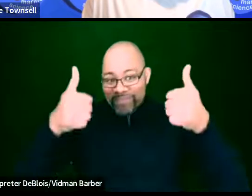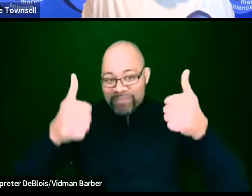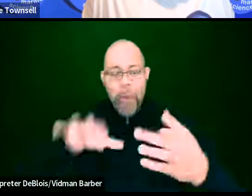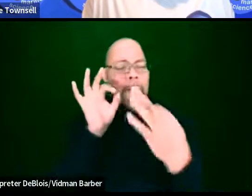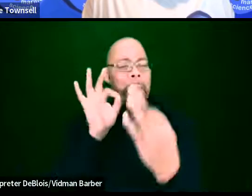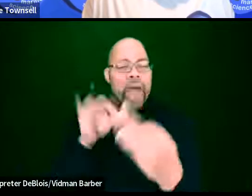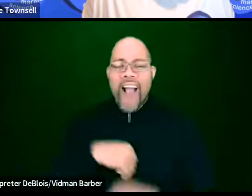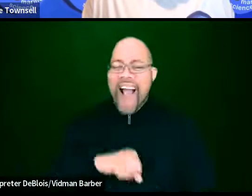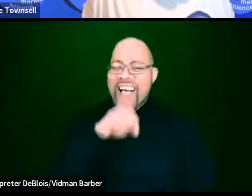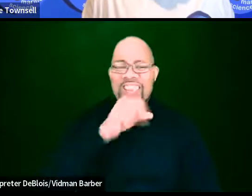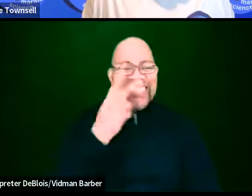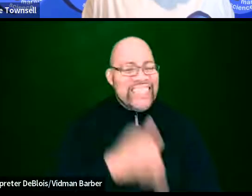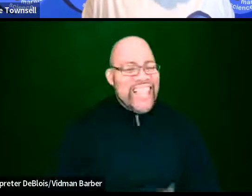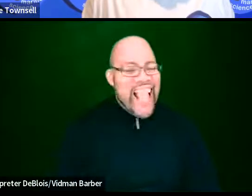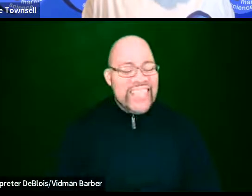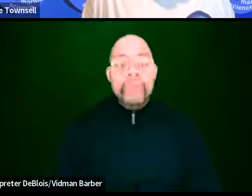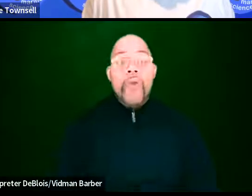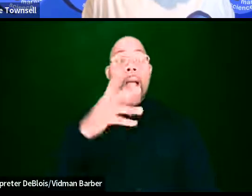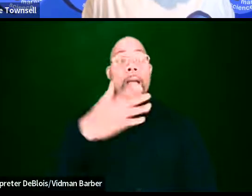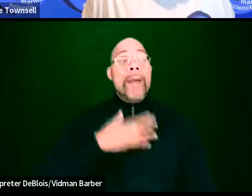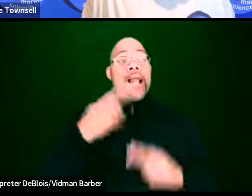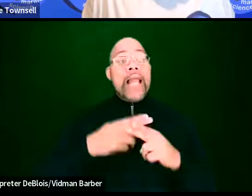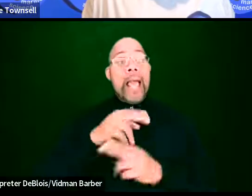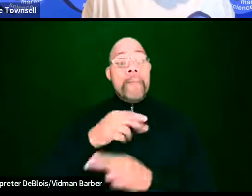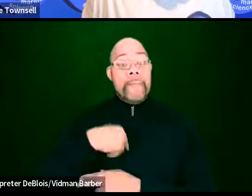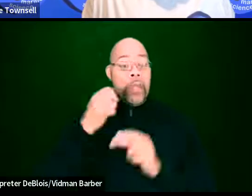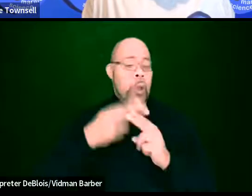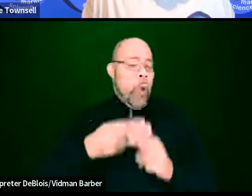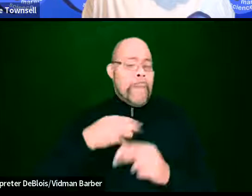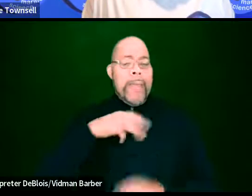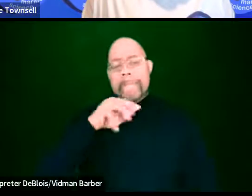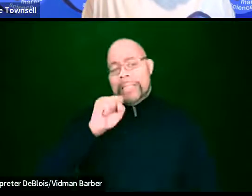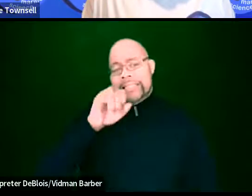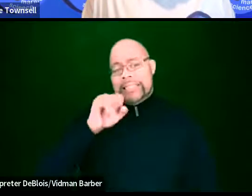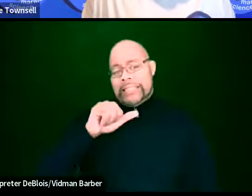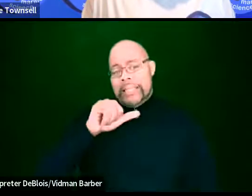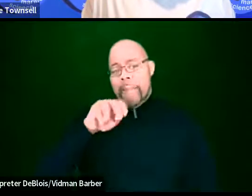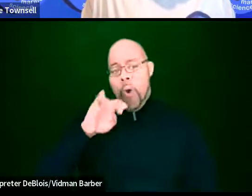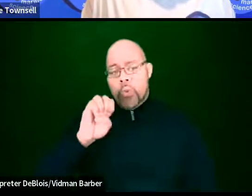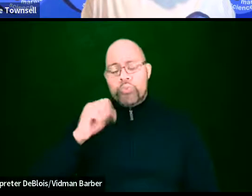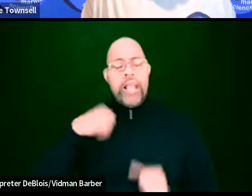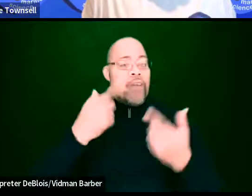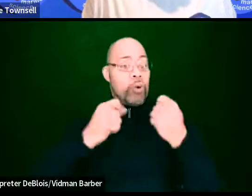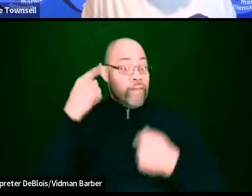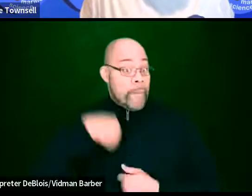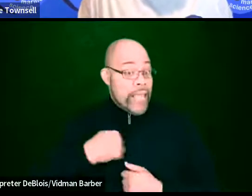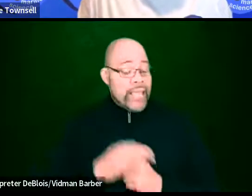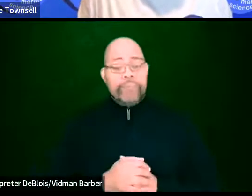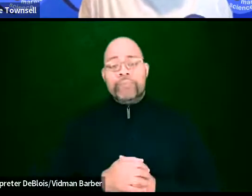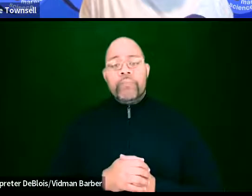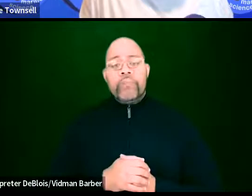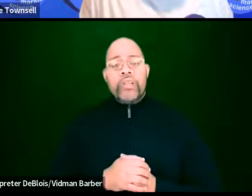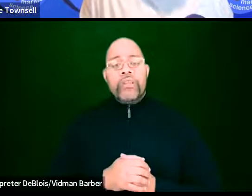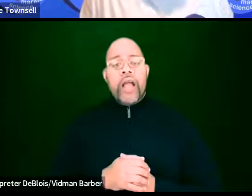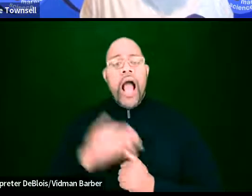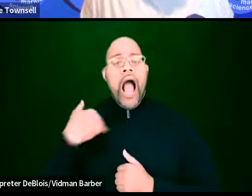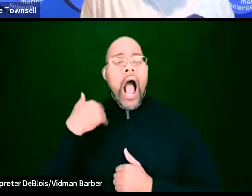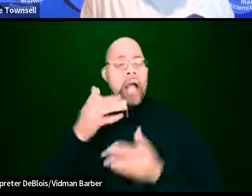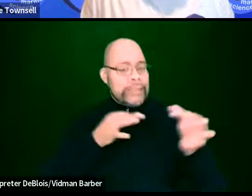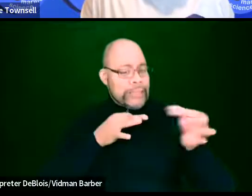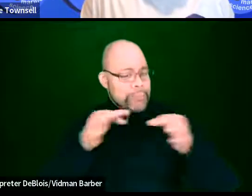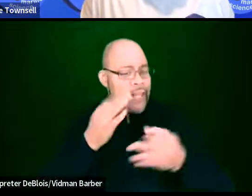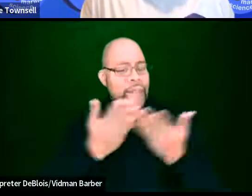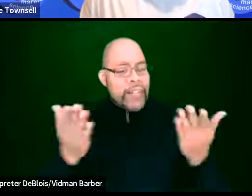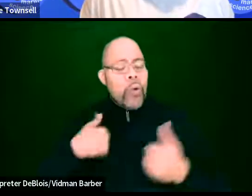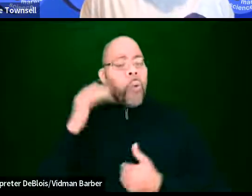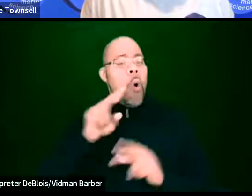Perfect. I love to see it. Okay, so my name, you can just call me Miss Symone if you have any questions for me, okay? I'll walk you through some things.